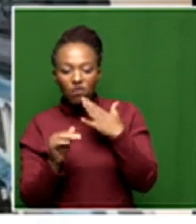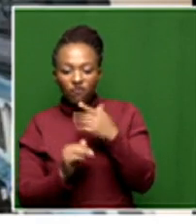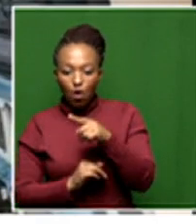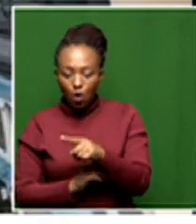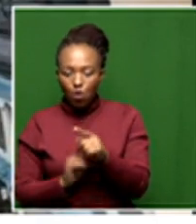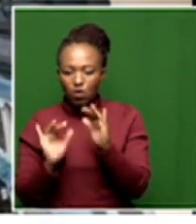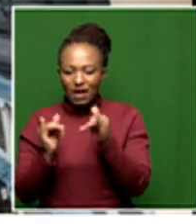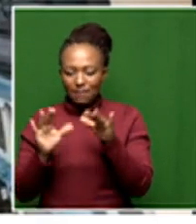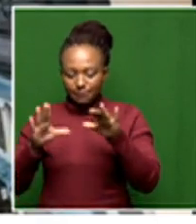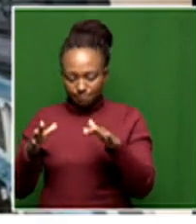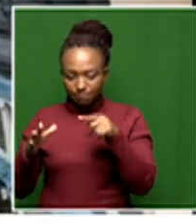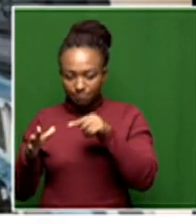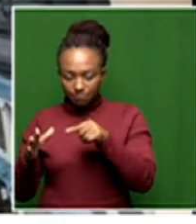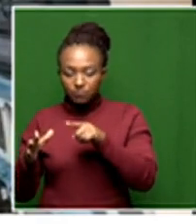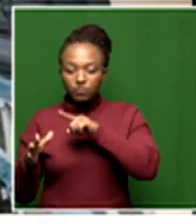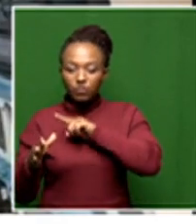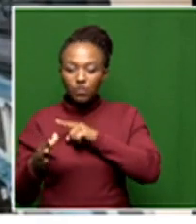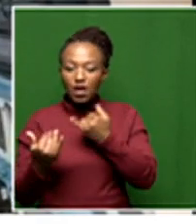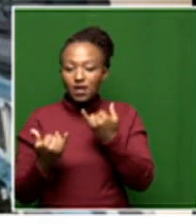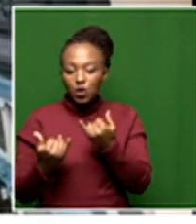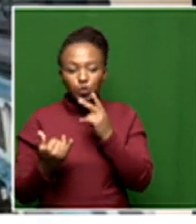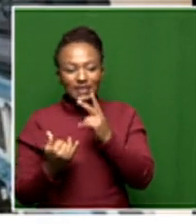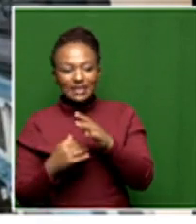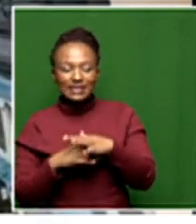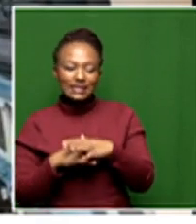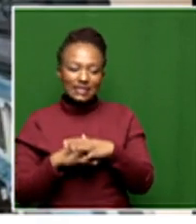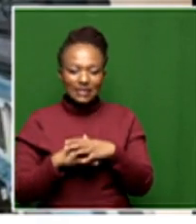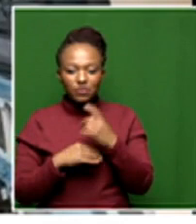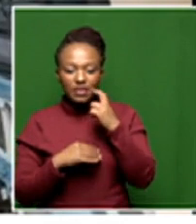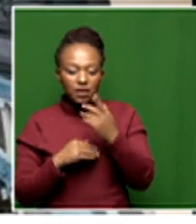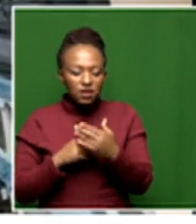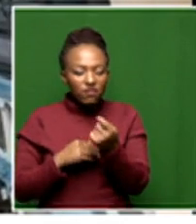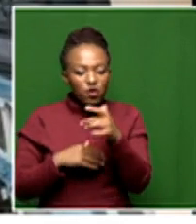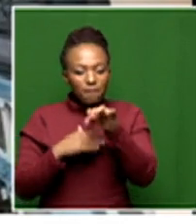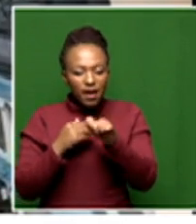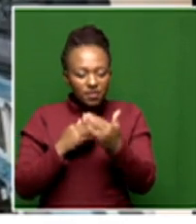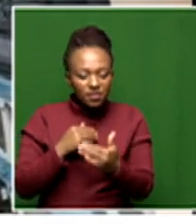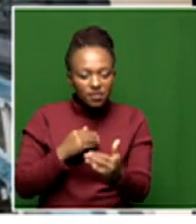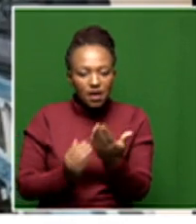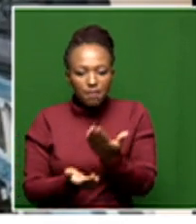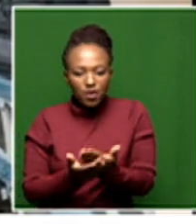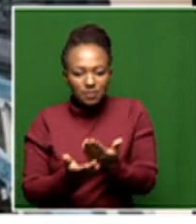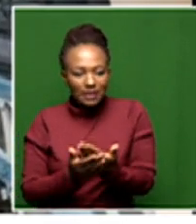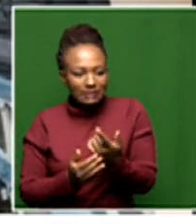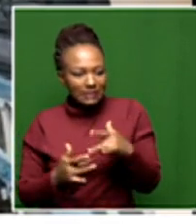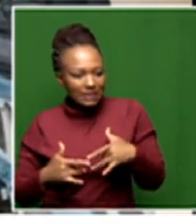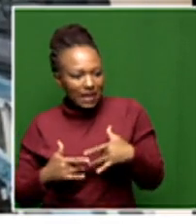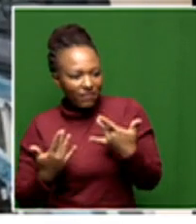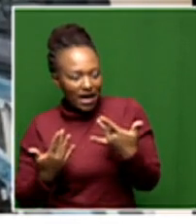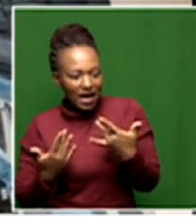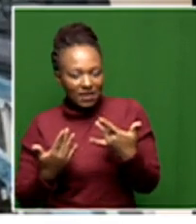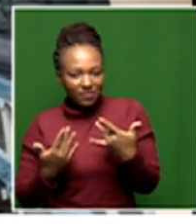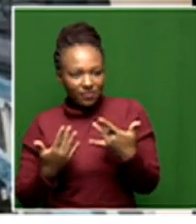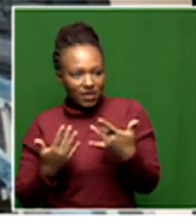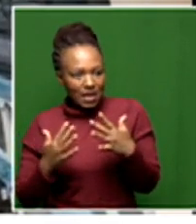Atlantic. And really kind of now just sort of ease into the next few months of what is probably going to be a little bit of survival /